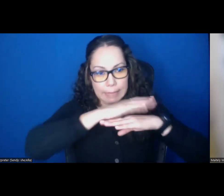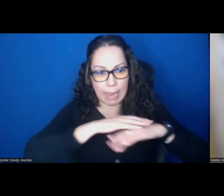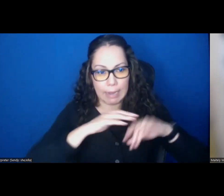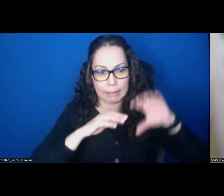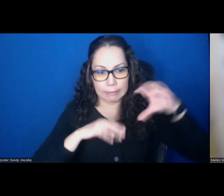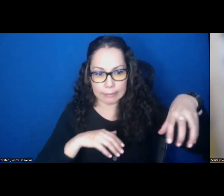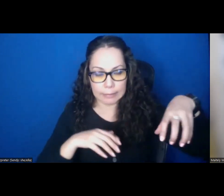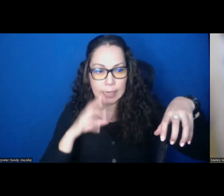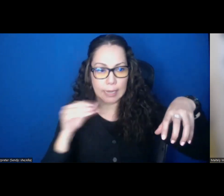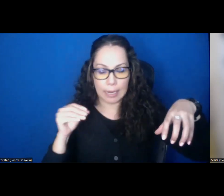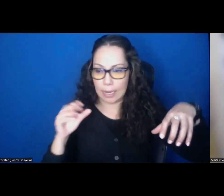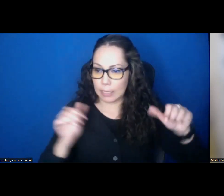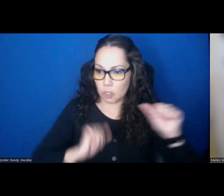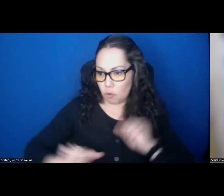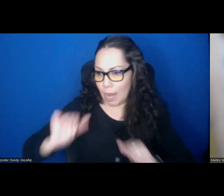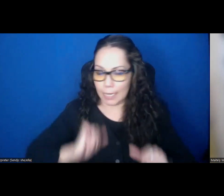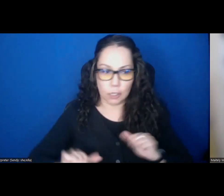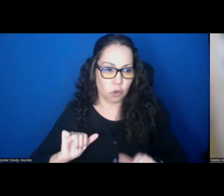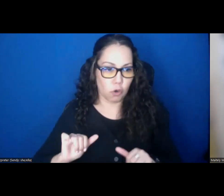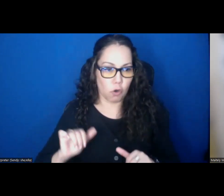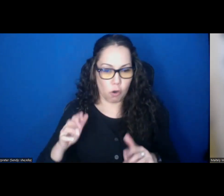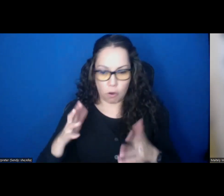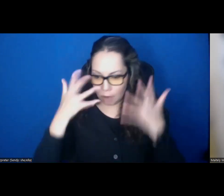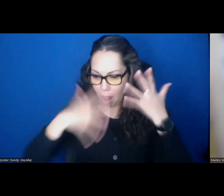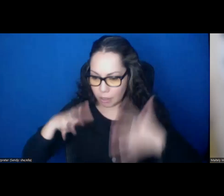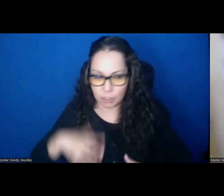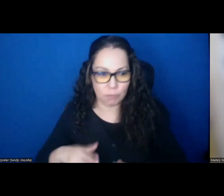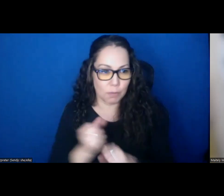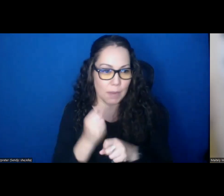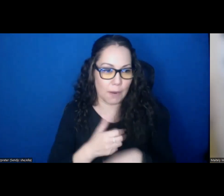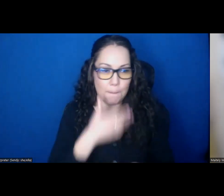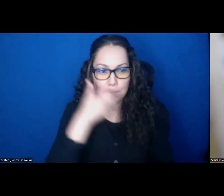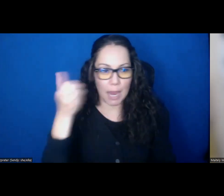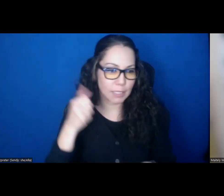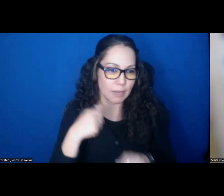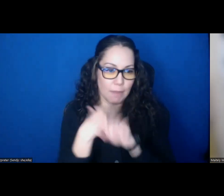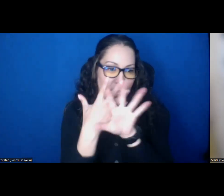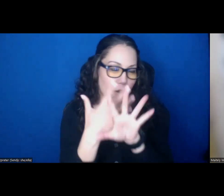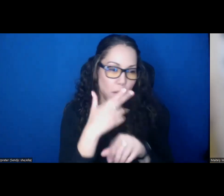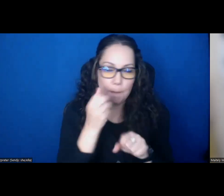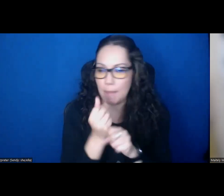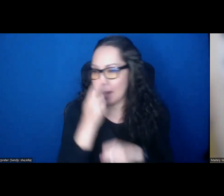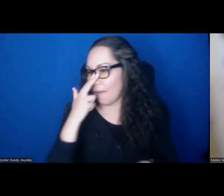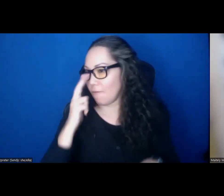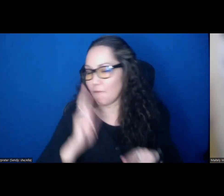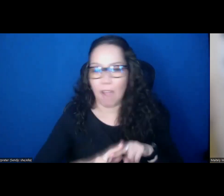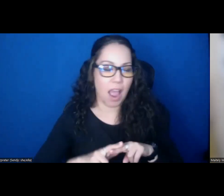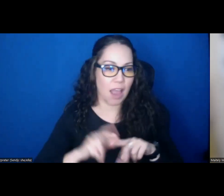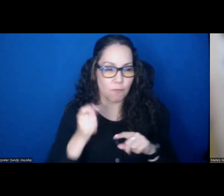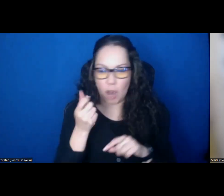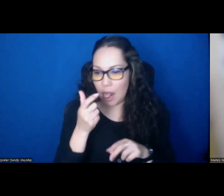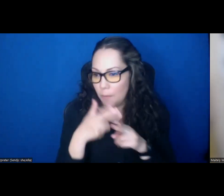costumes to make the most of our video visits. We can make them fun for a while, you know, by playing dress up and